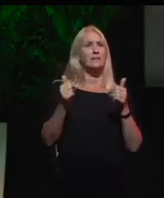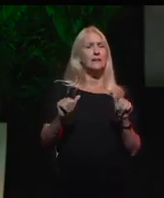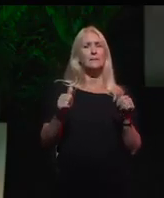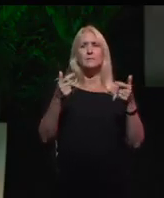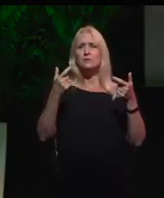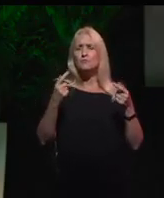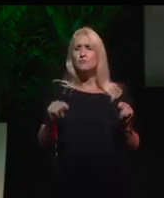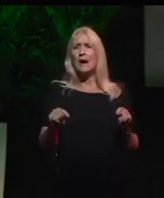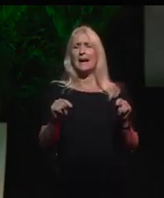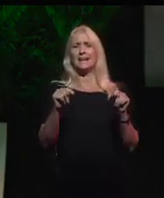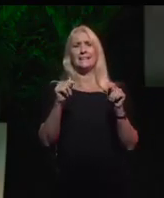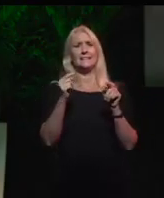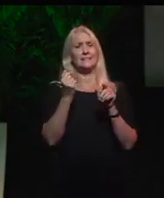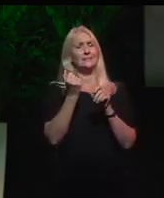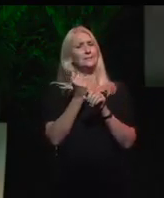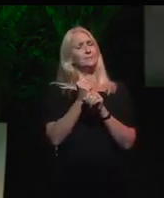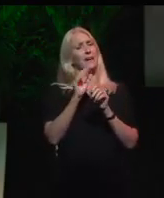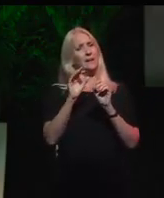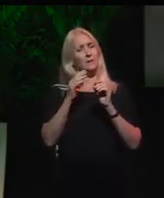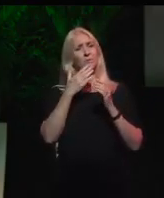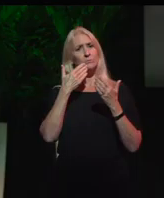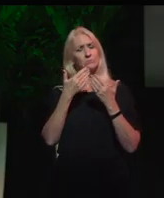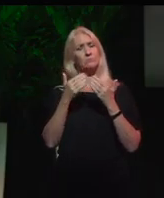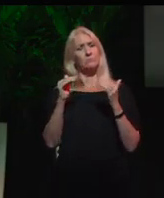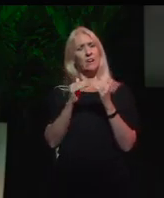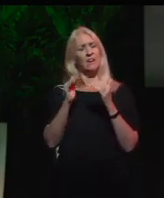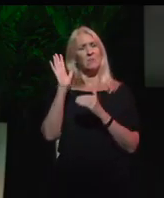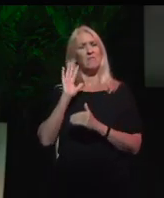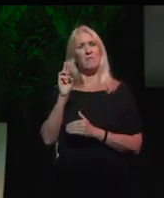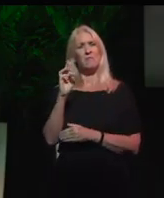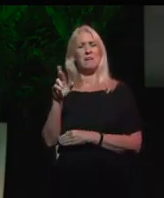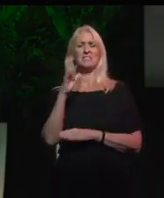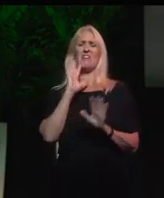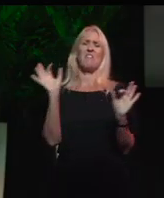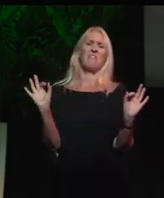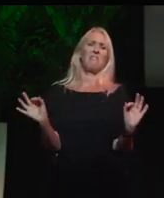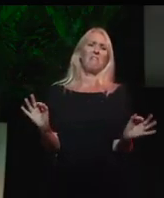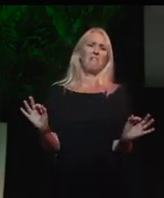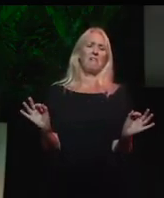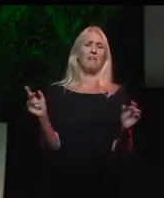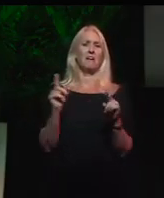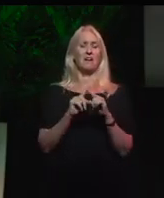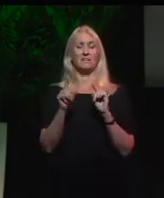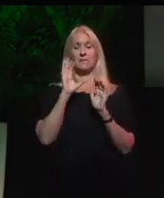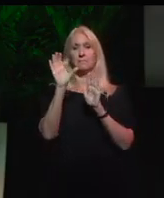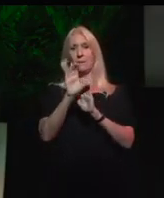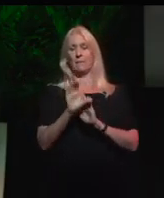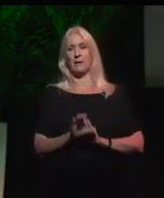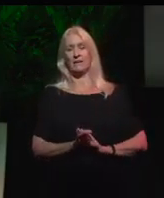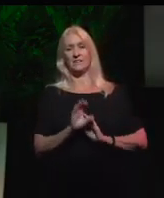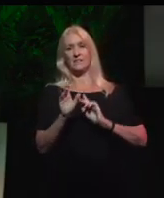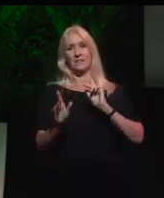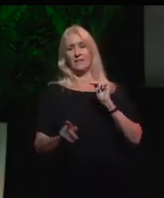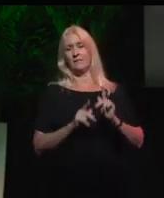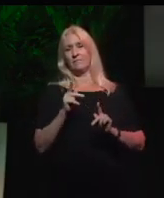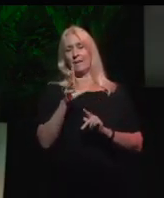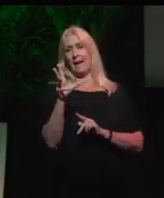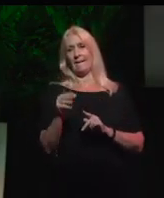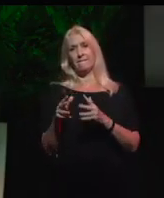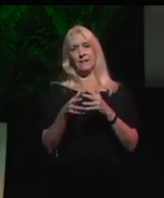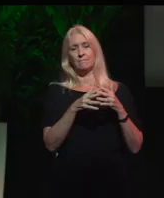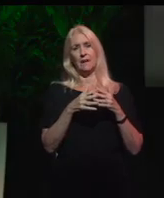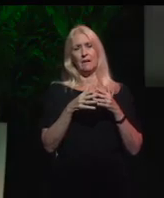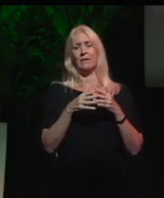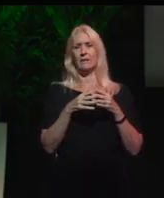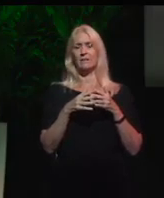The mayor at the time pretended as though it was a minor fracas until pictures of bloodied African Americans were published in Time magazine, I